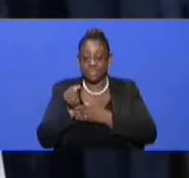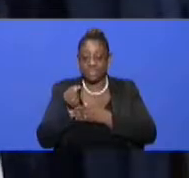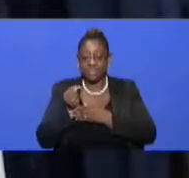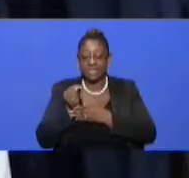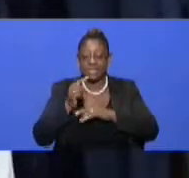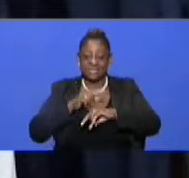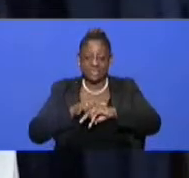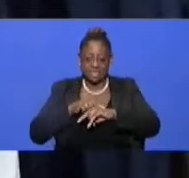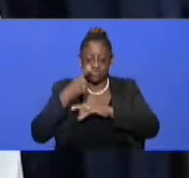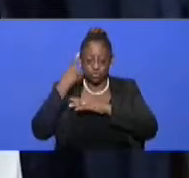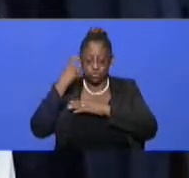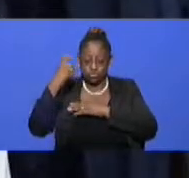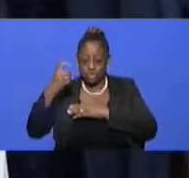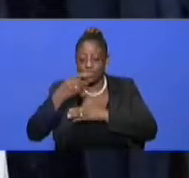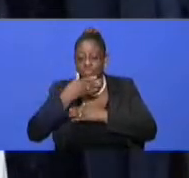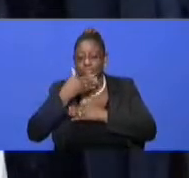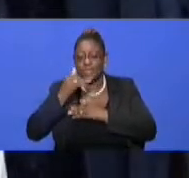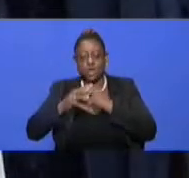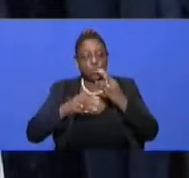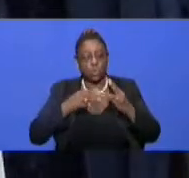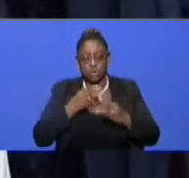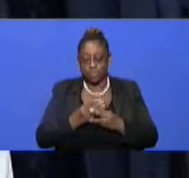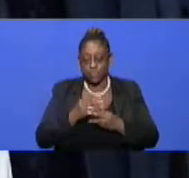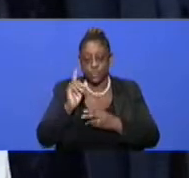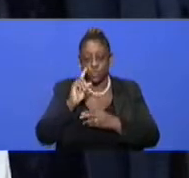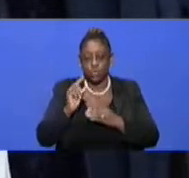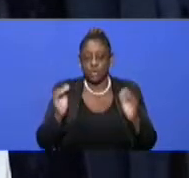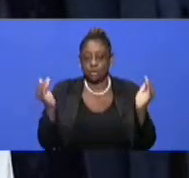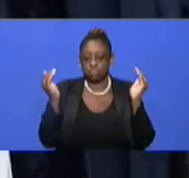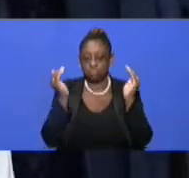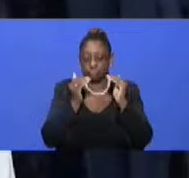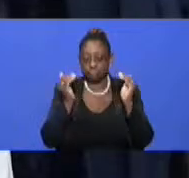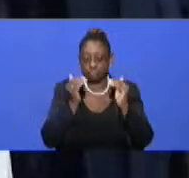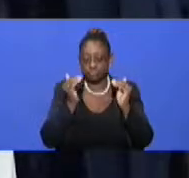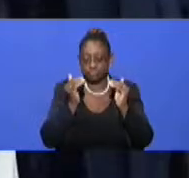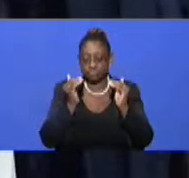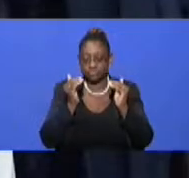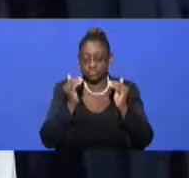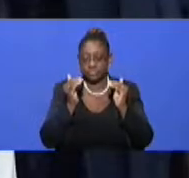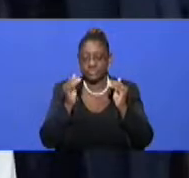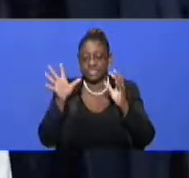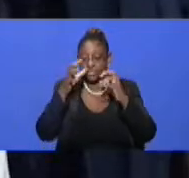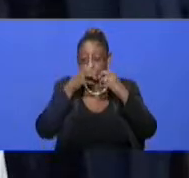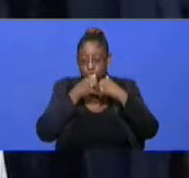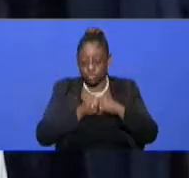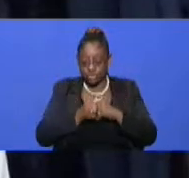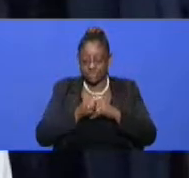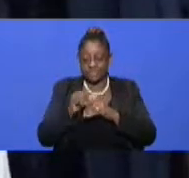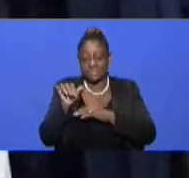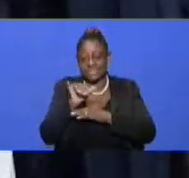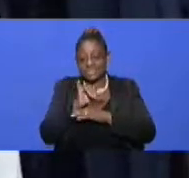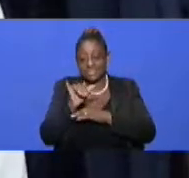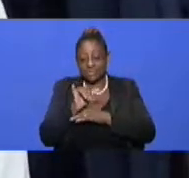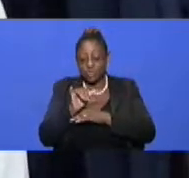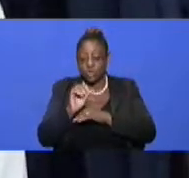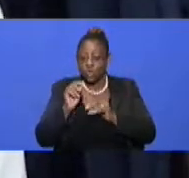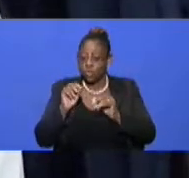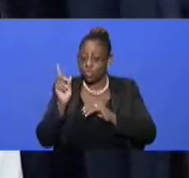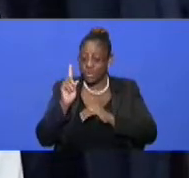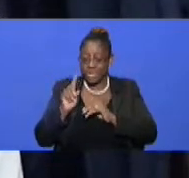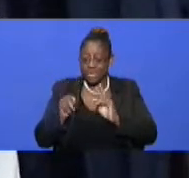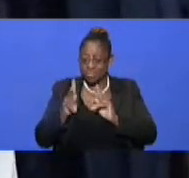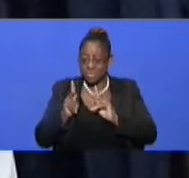dream of a better world, a world where equity and inclusion are the norm, where stigma and discrimination